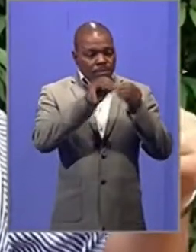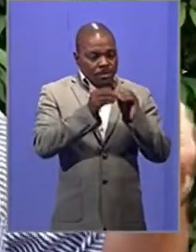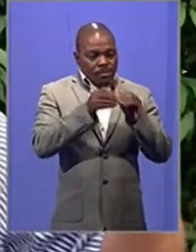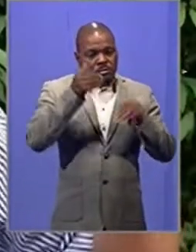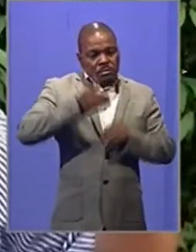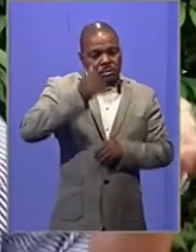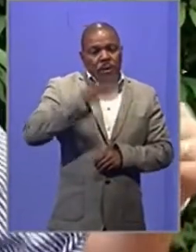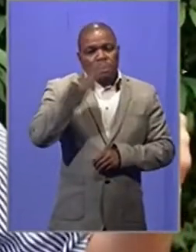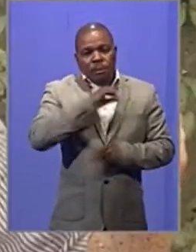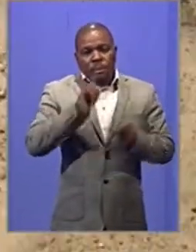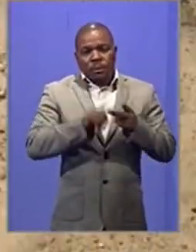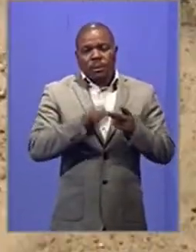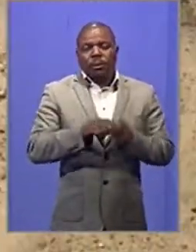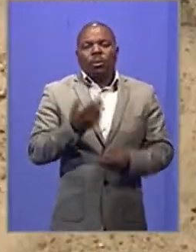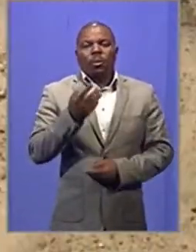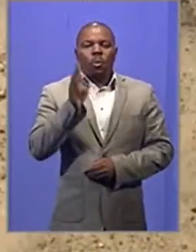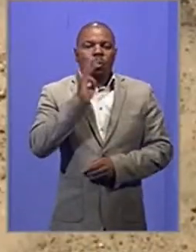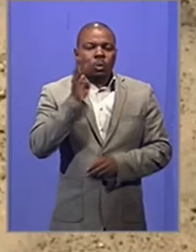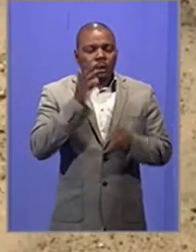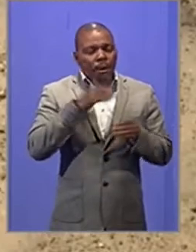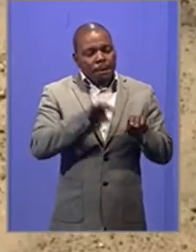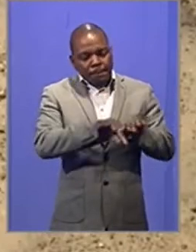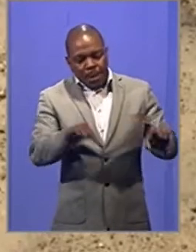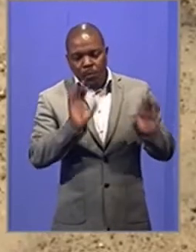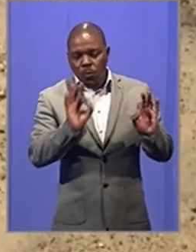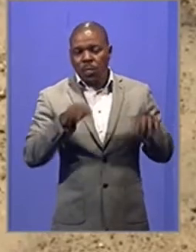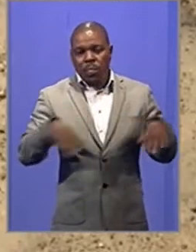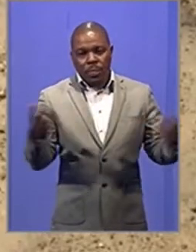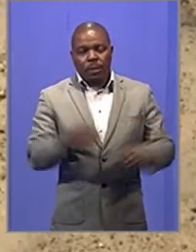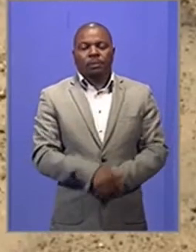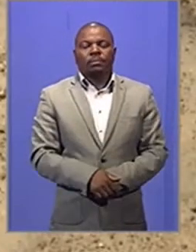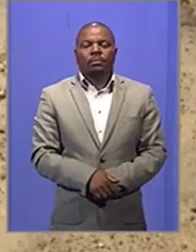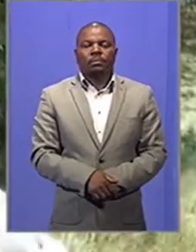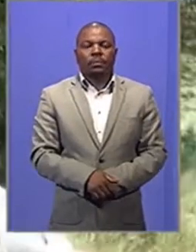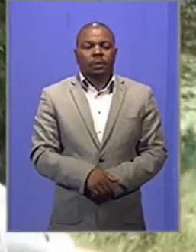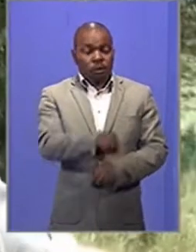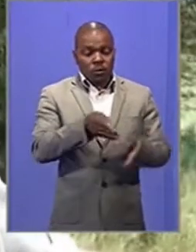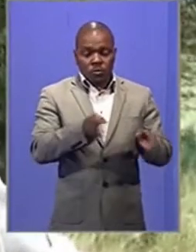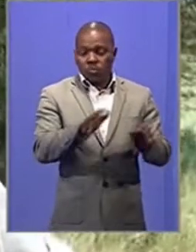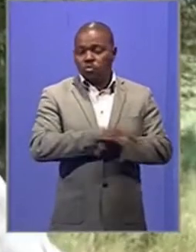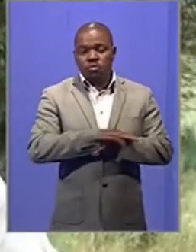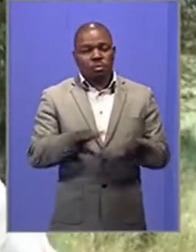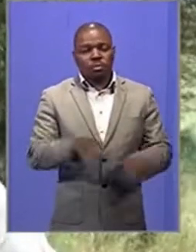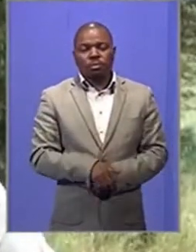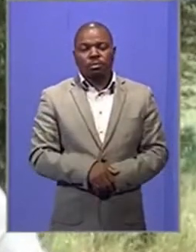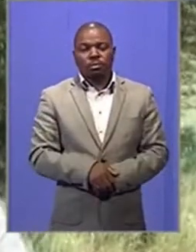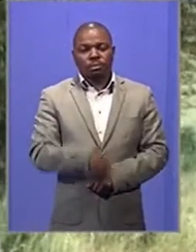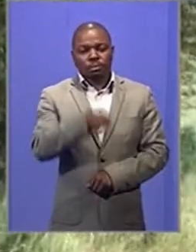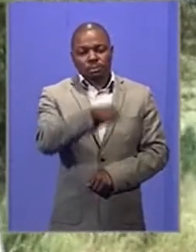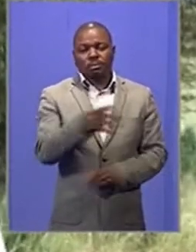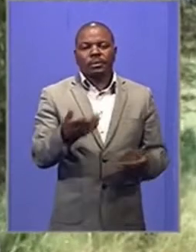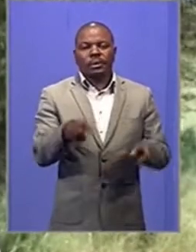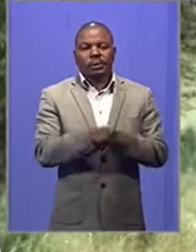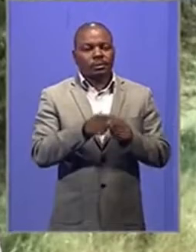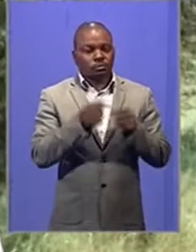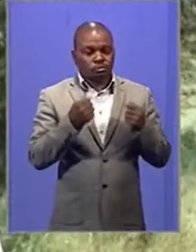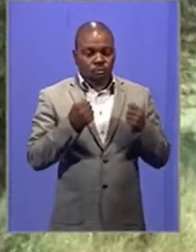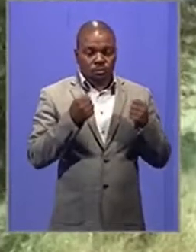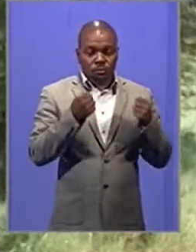because of poor water, drainage pipes and all that kind of stuff. This is not a road anymore. This is now a river. It's impossible